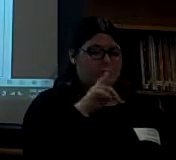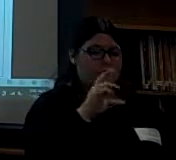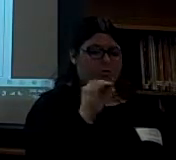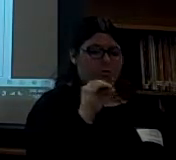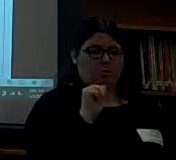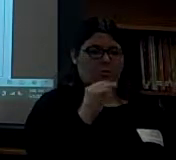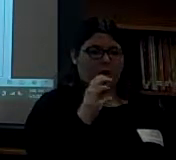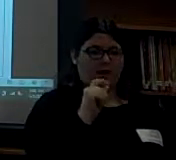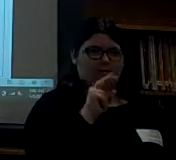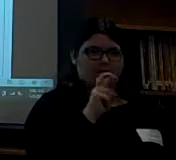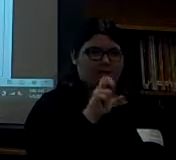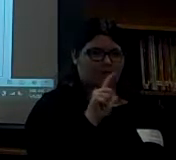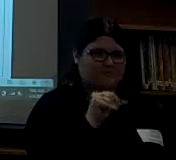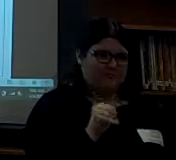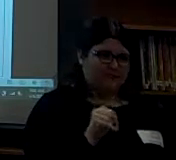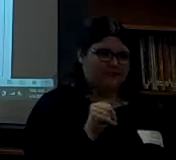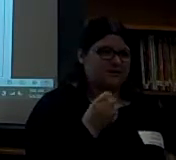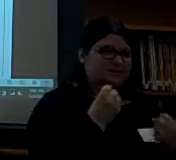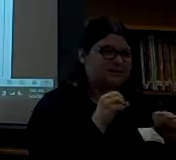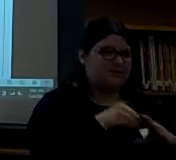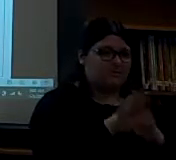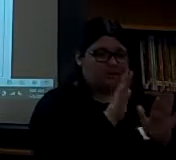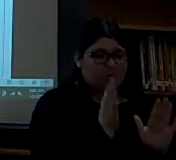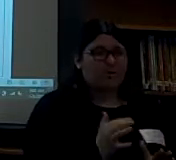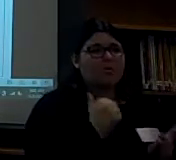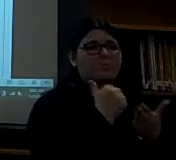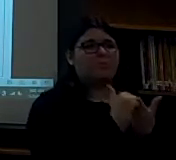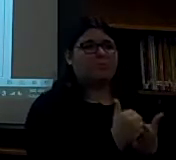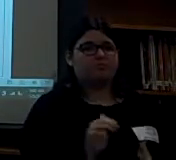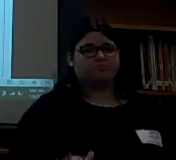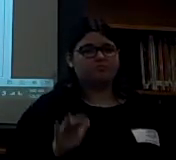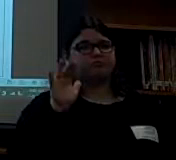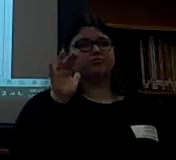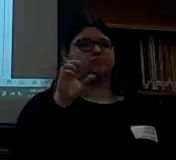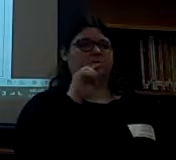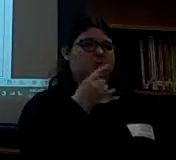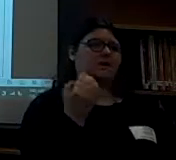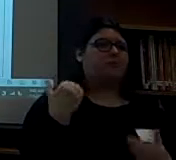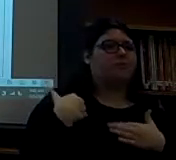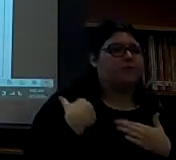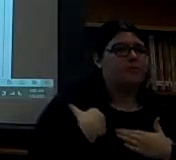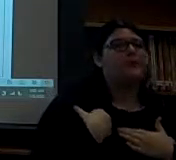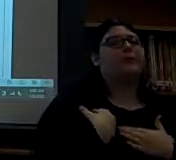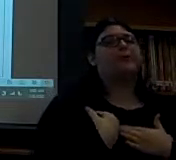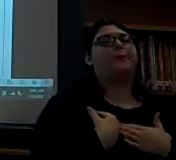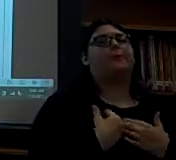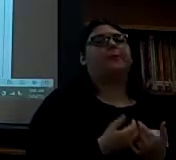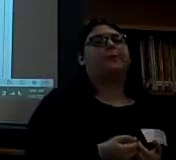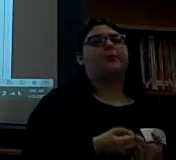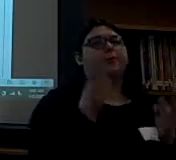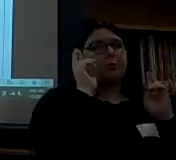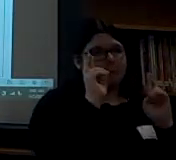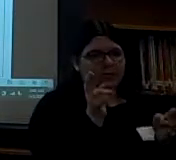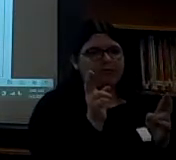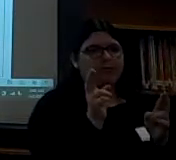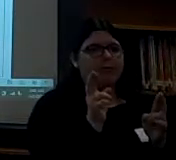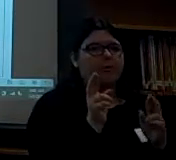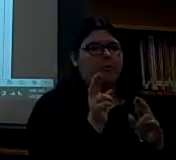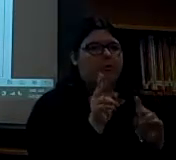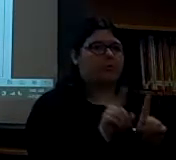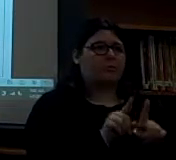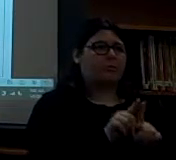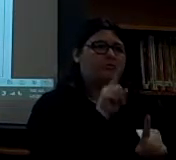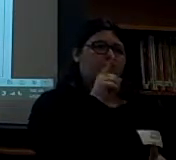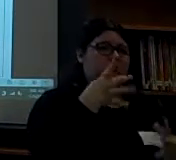and this will save so much in your homes, this will really help you raise kids who are responsible, who are respectful, but also just have